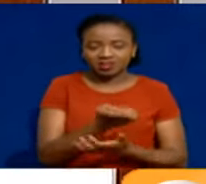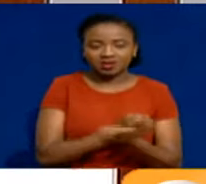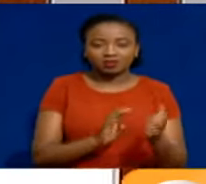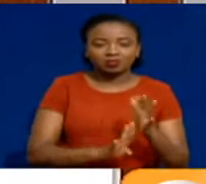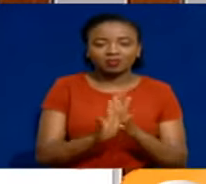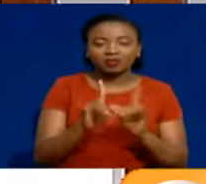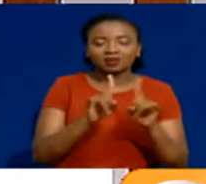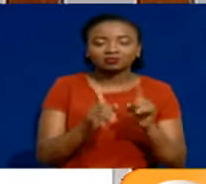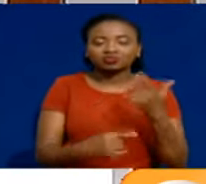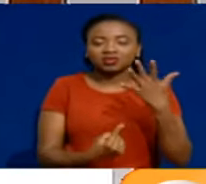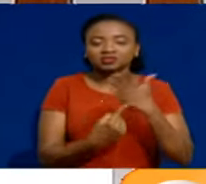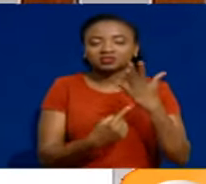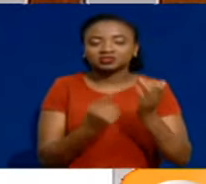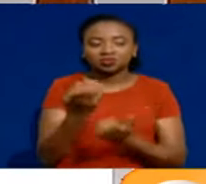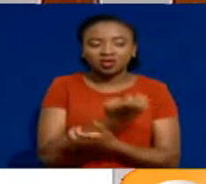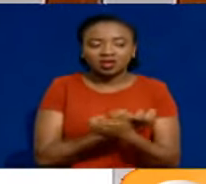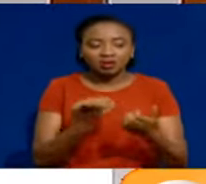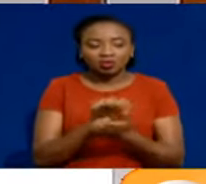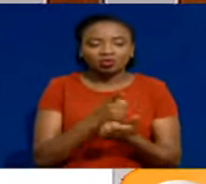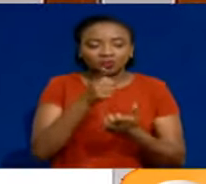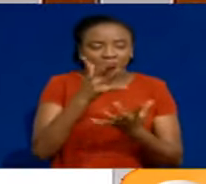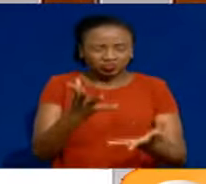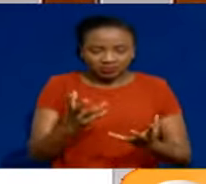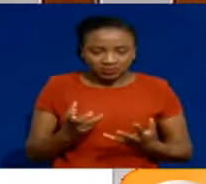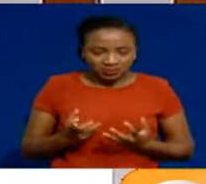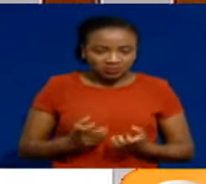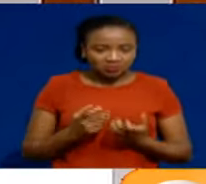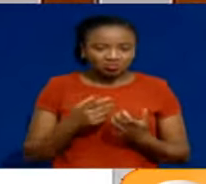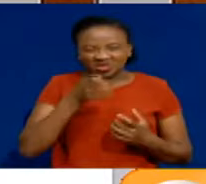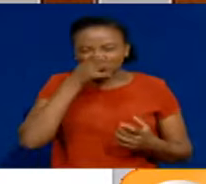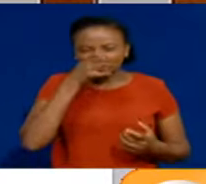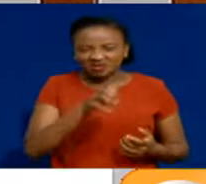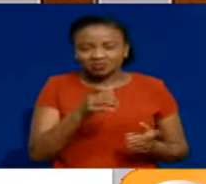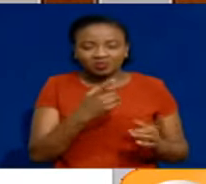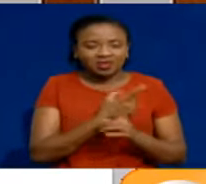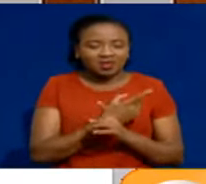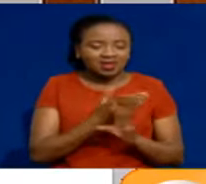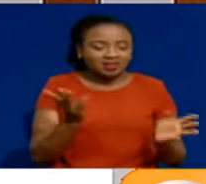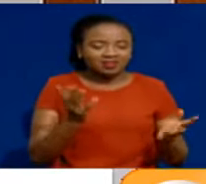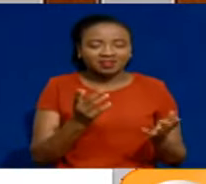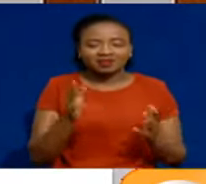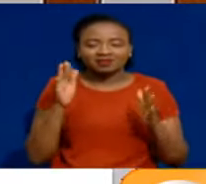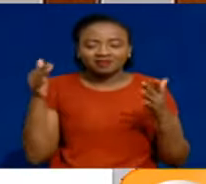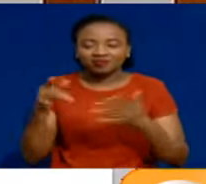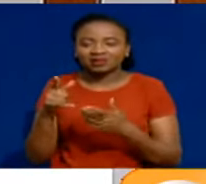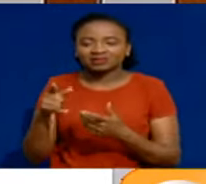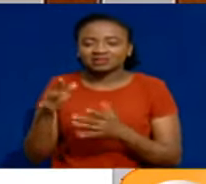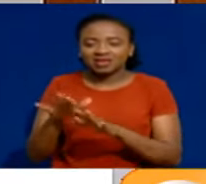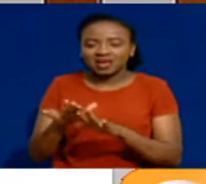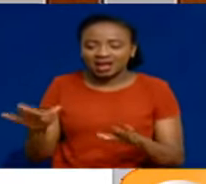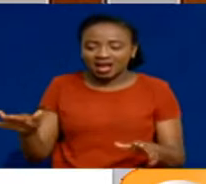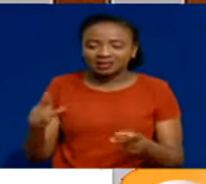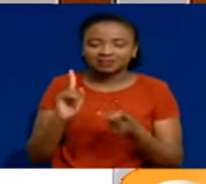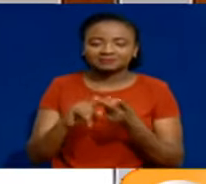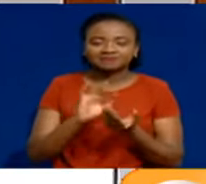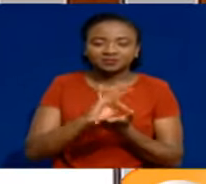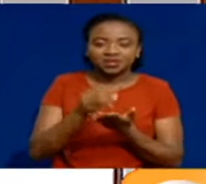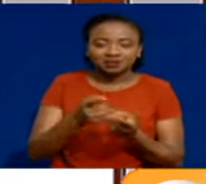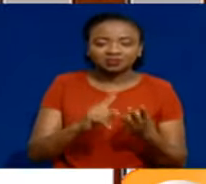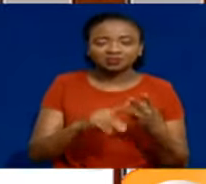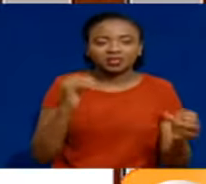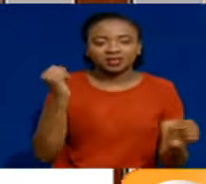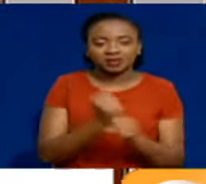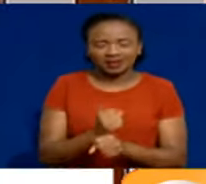And in digital economy, you must also do away with things related to land, capital, and labor so that you can allow